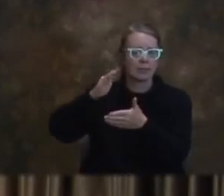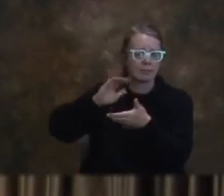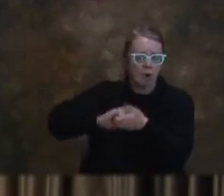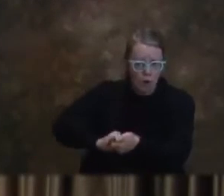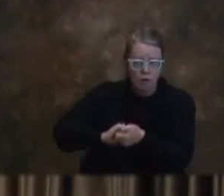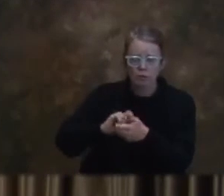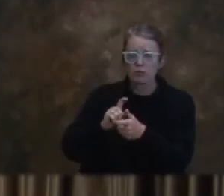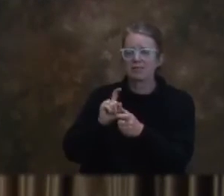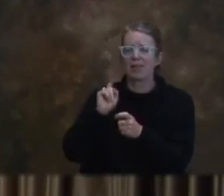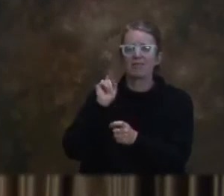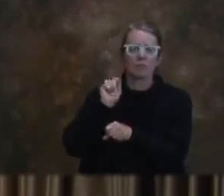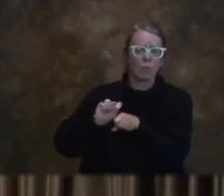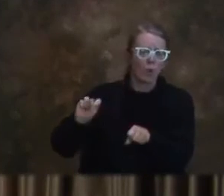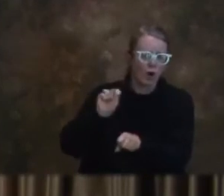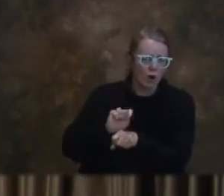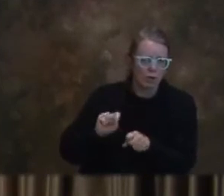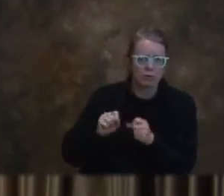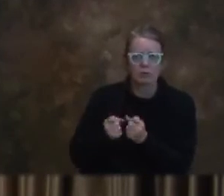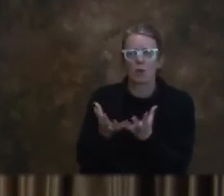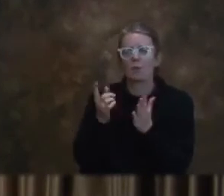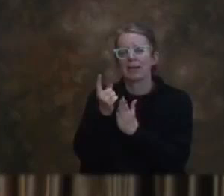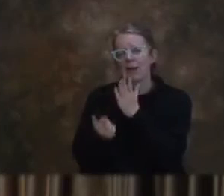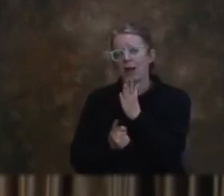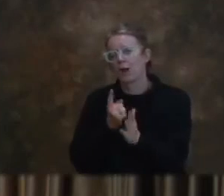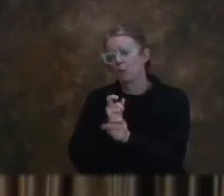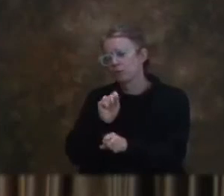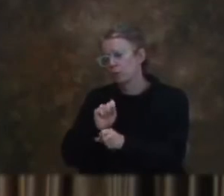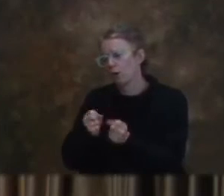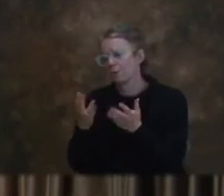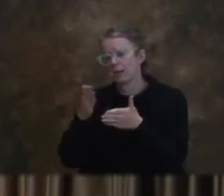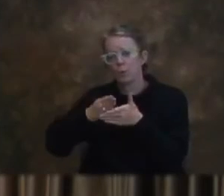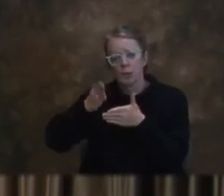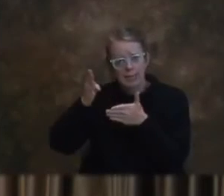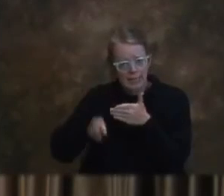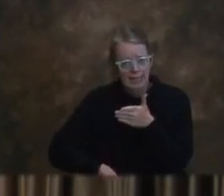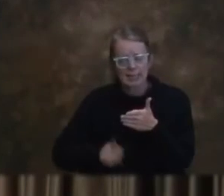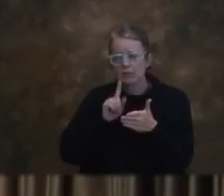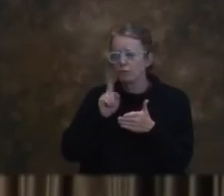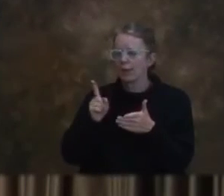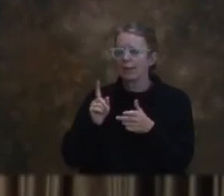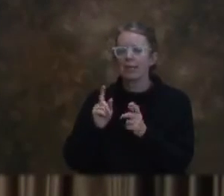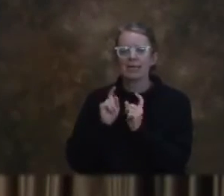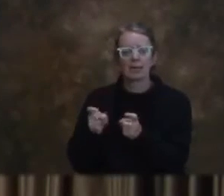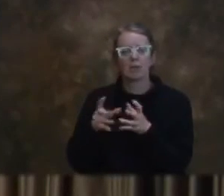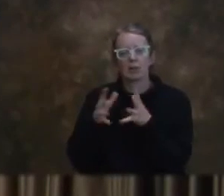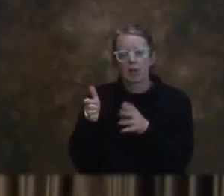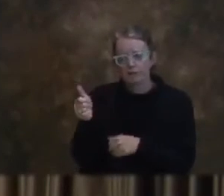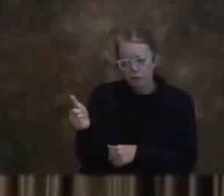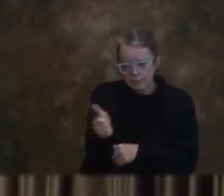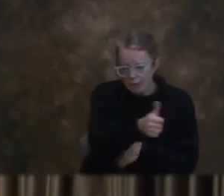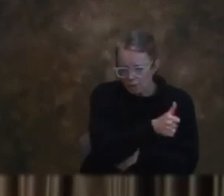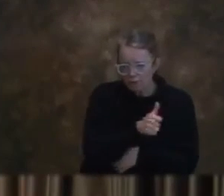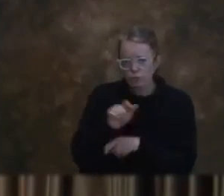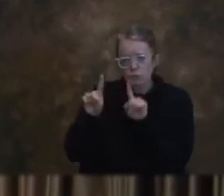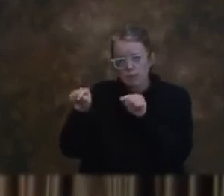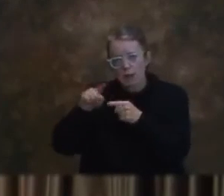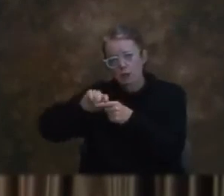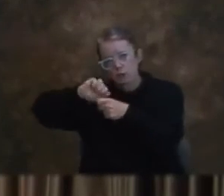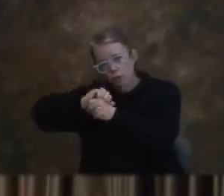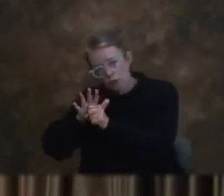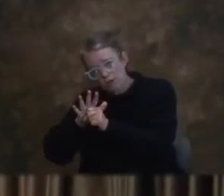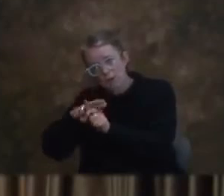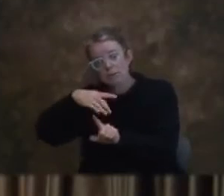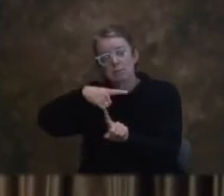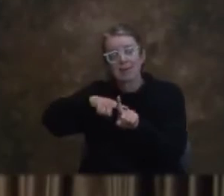weekends, and so much of yourselves to respond to COVID-19 and still provide all the very needed services in